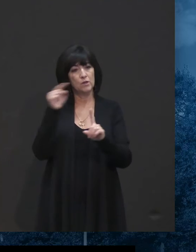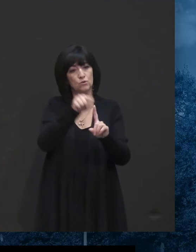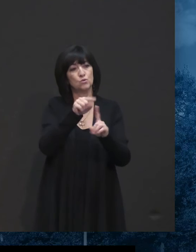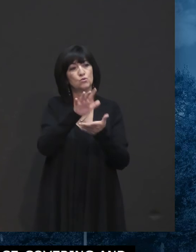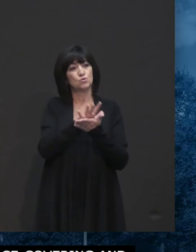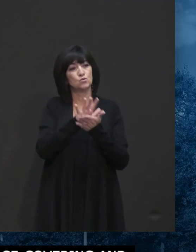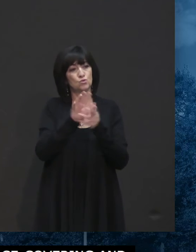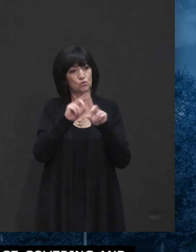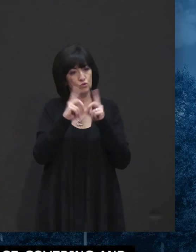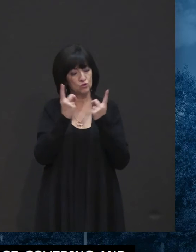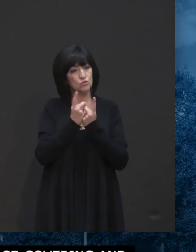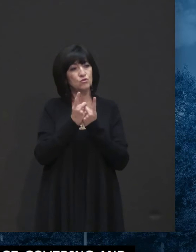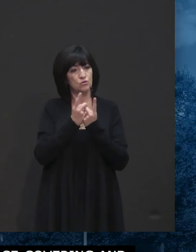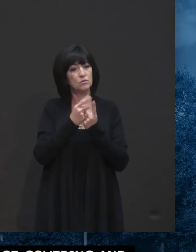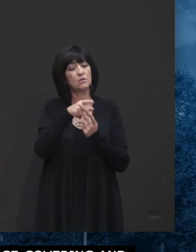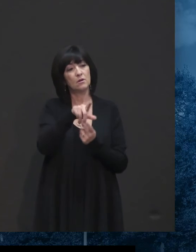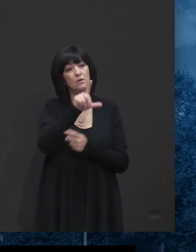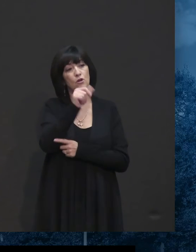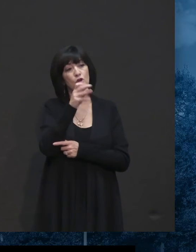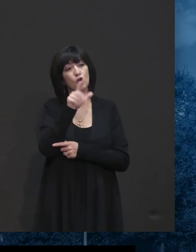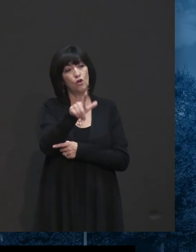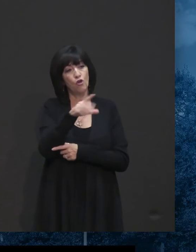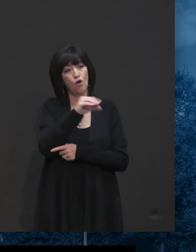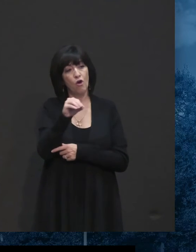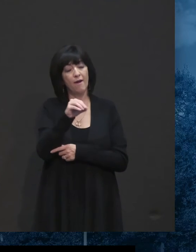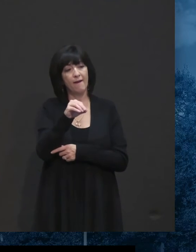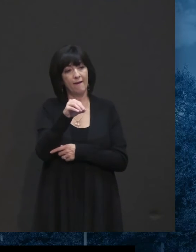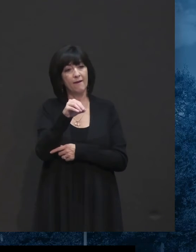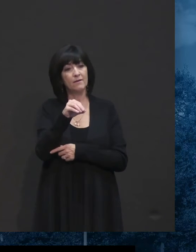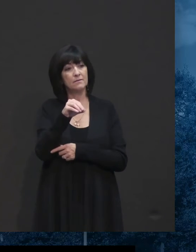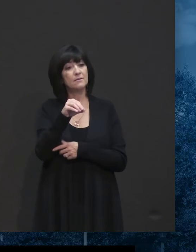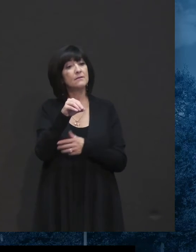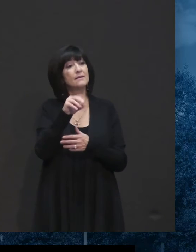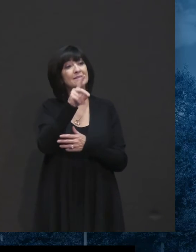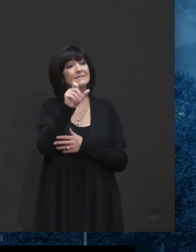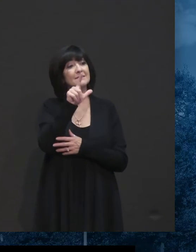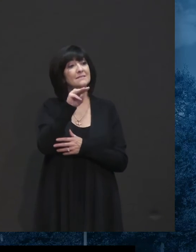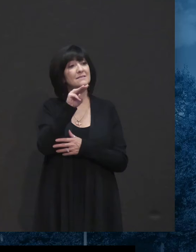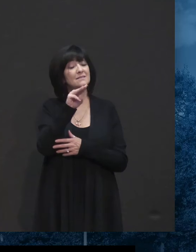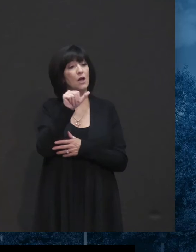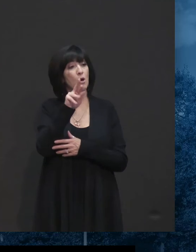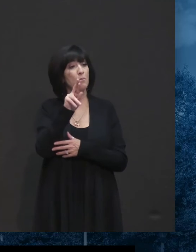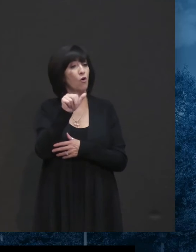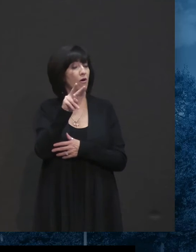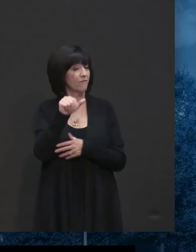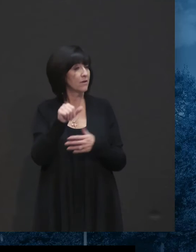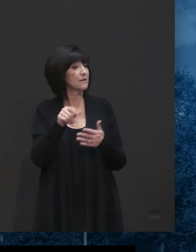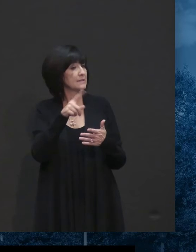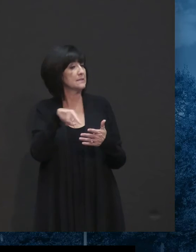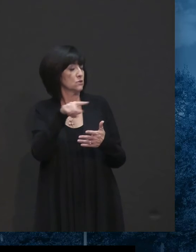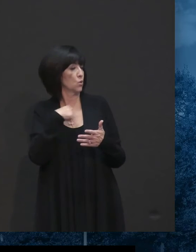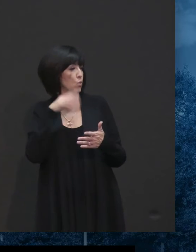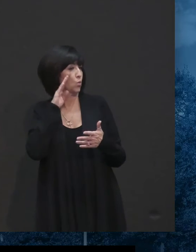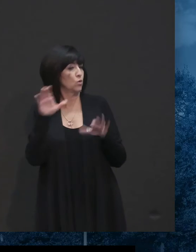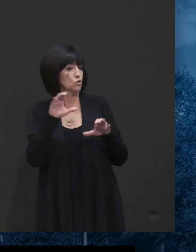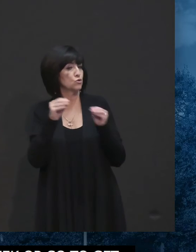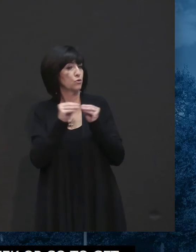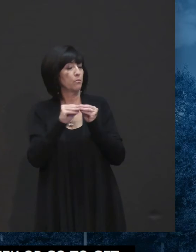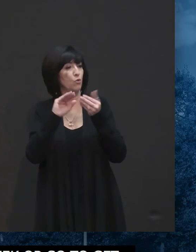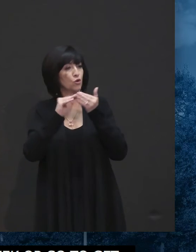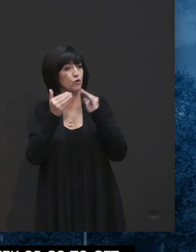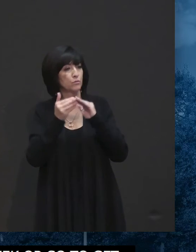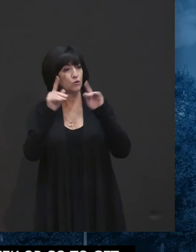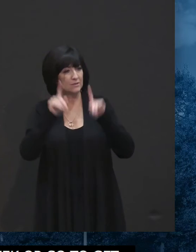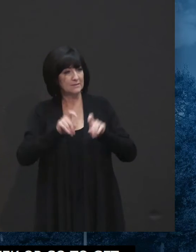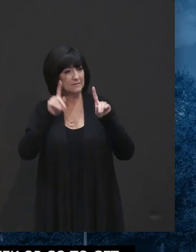believe Laurel are on our list for the next week or so as well to get down there. So with the other community testing, we'll actually do a little bit more detailed